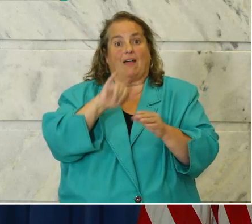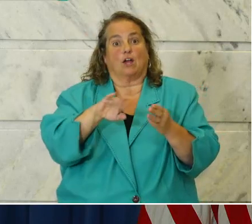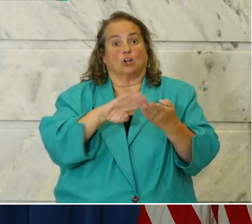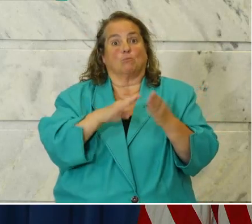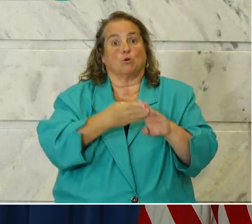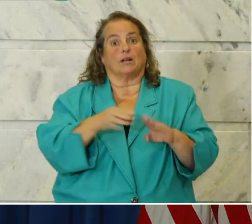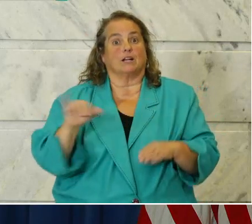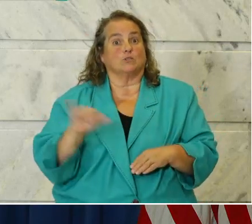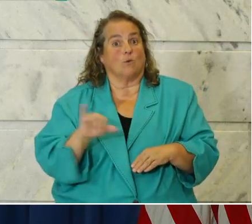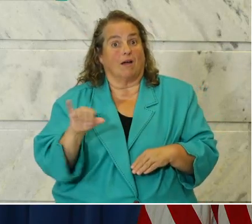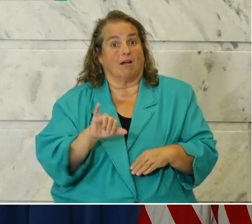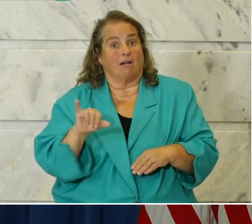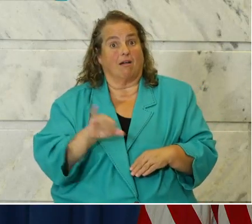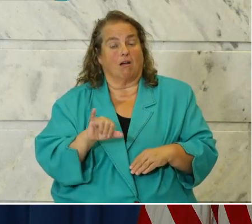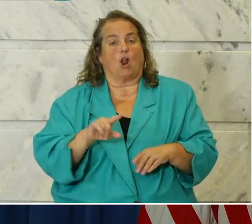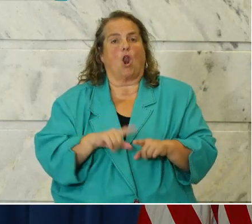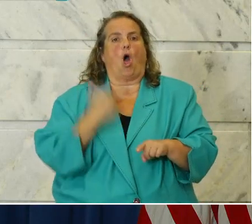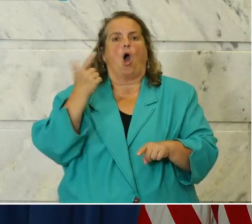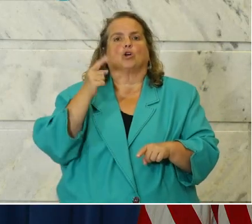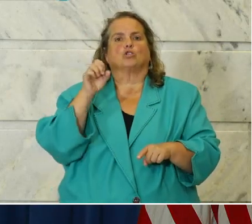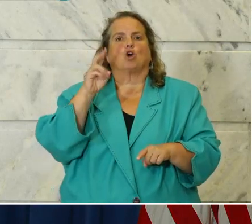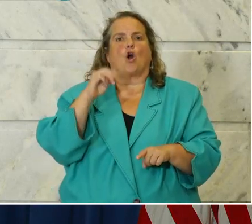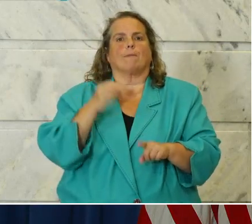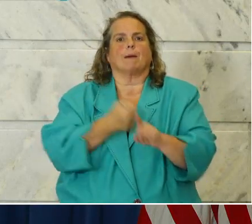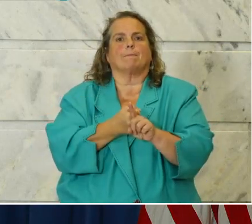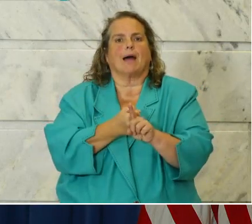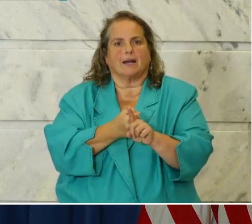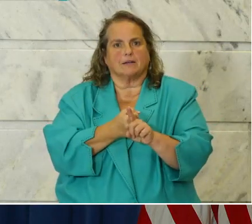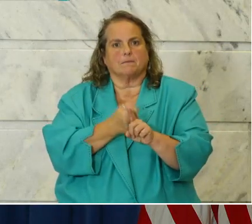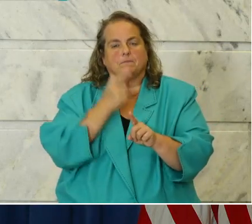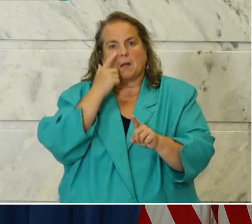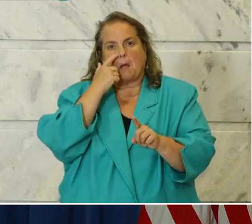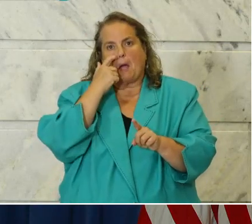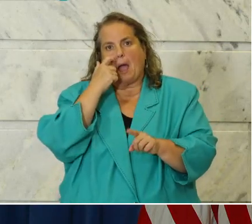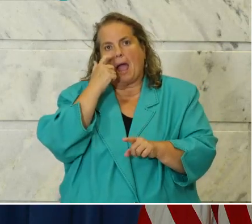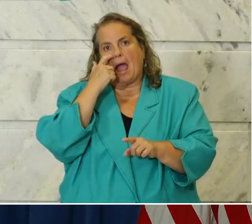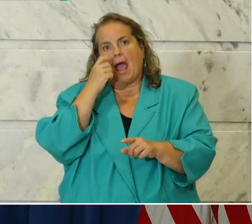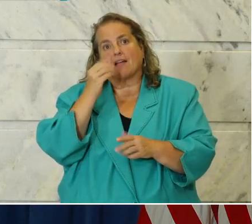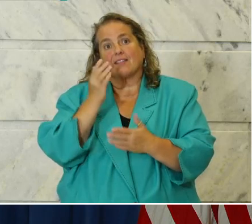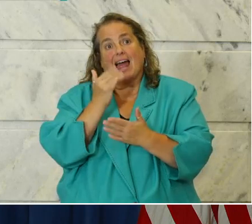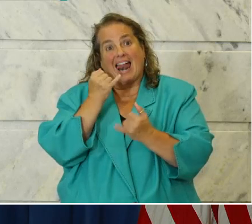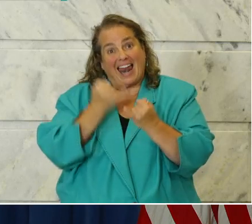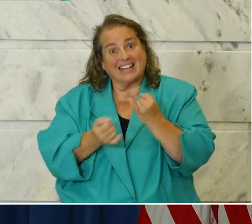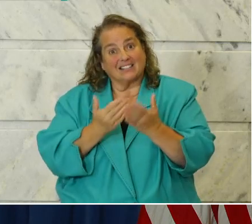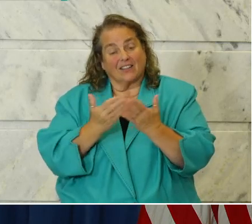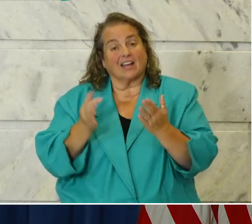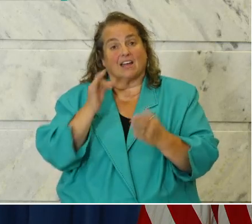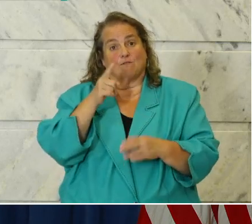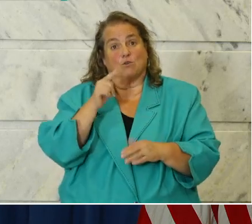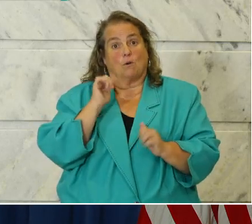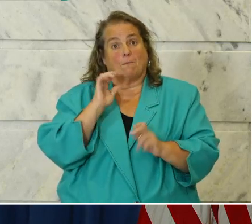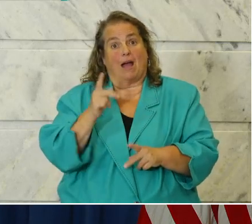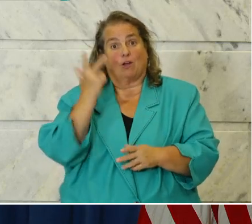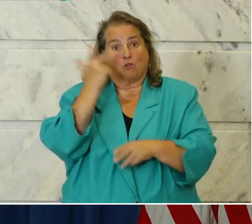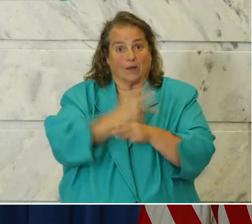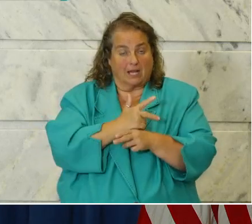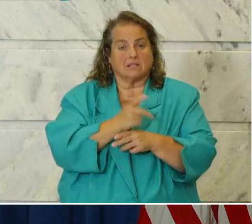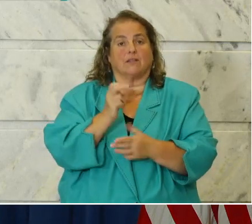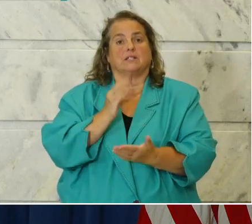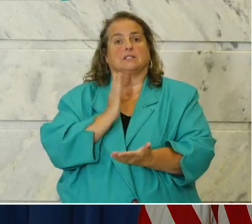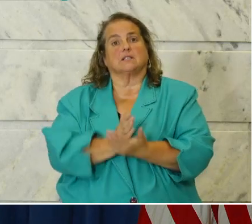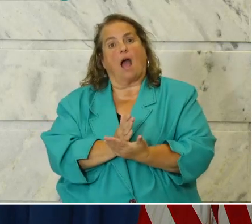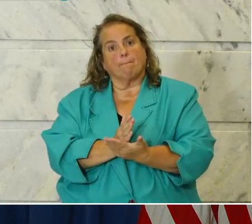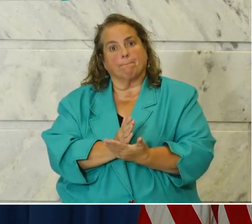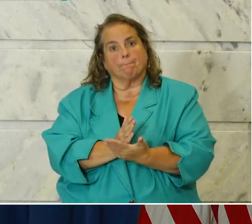that can have longer term impacts. But I think the last piece is if you come back for 3 days and then have to stop and then